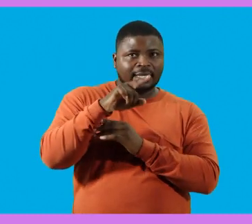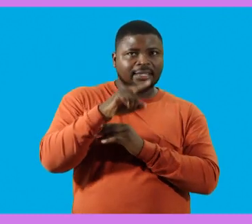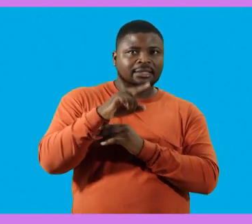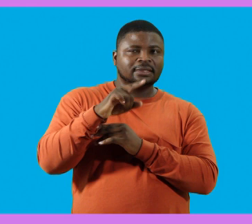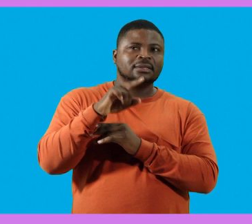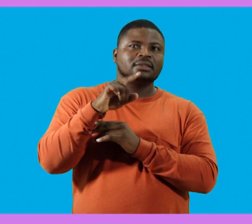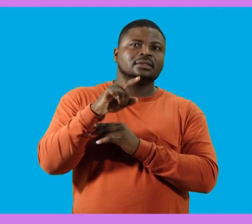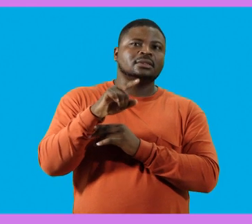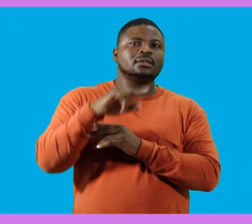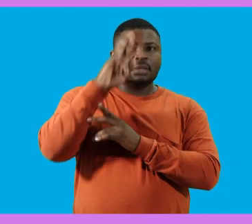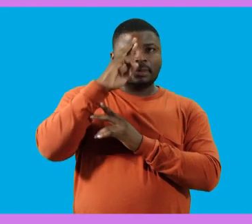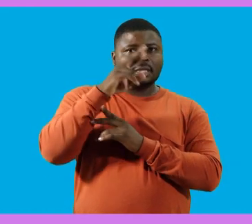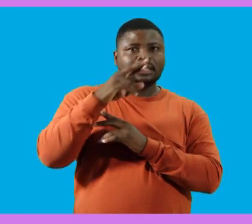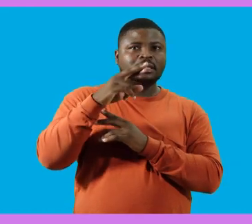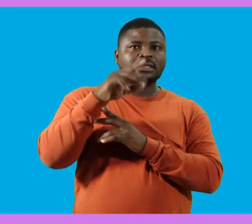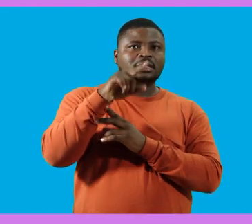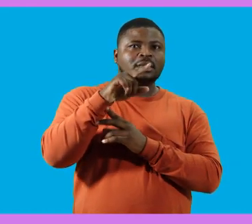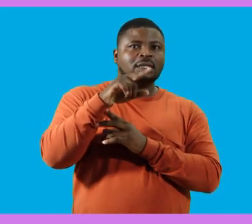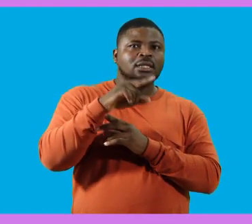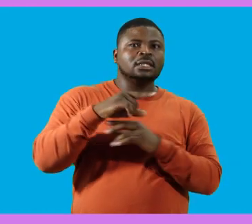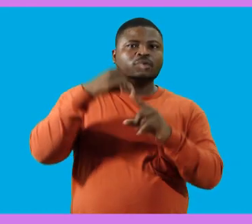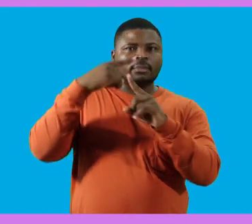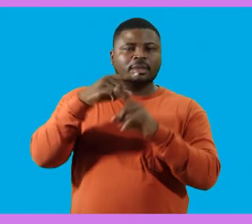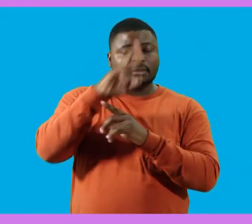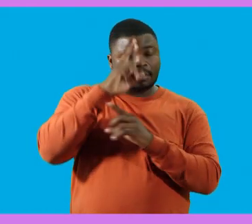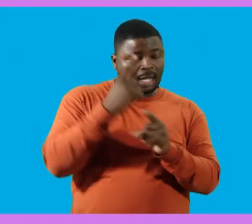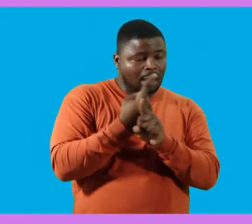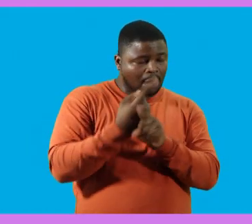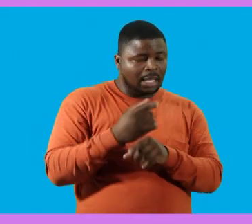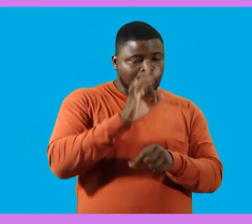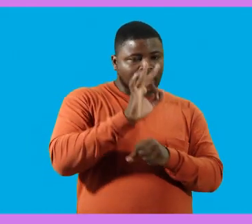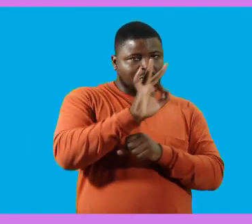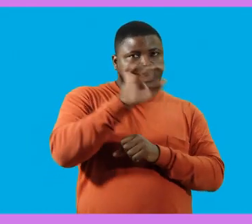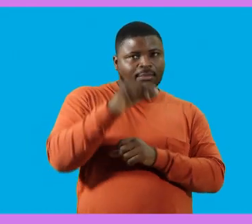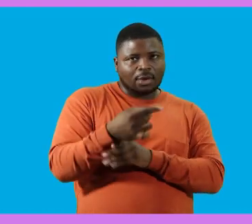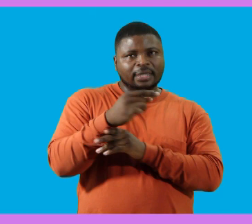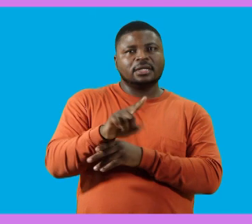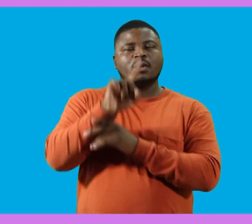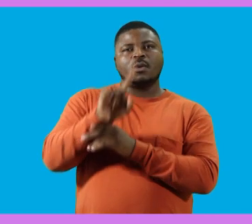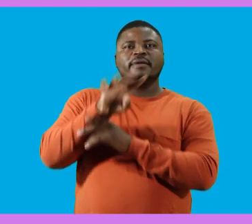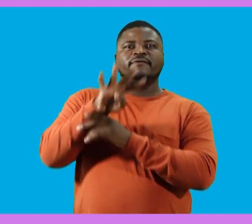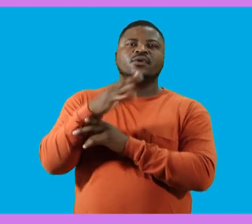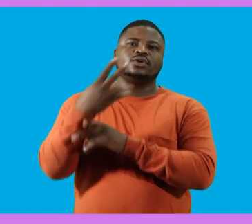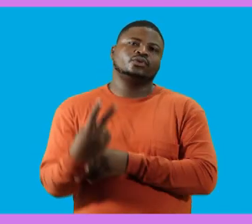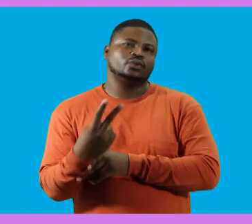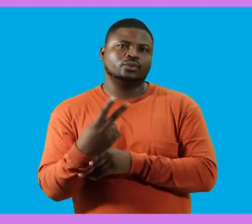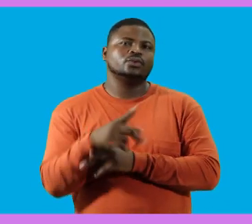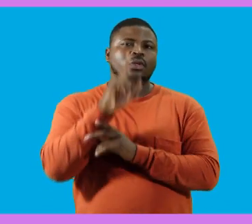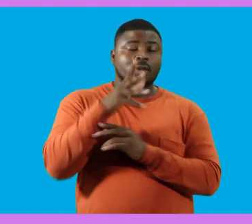it's squared, not multiplied by 2. Pi is 3,142, that will be